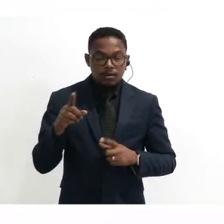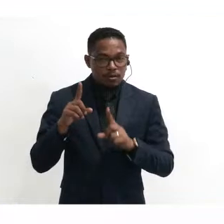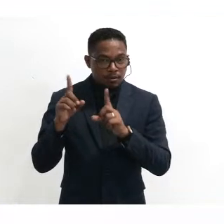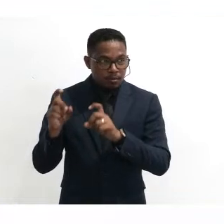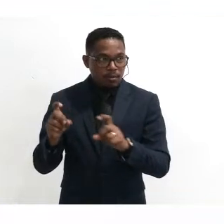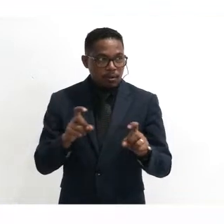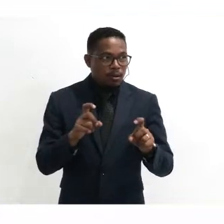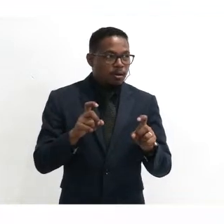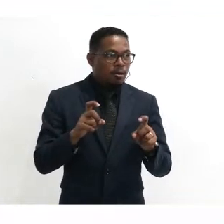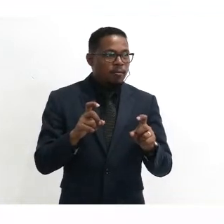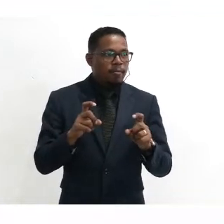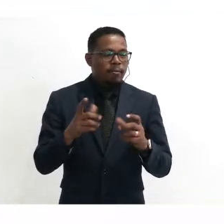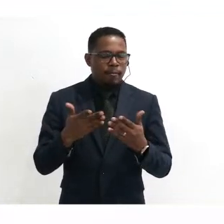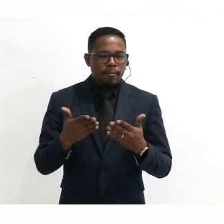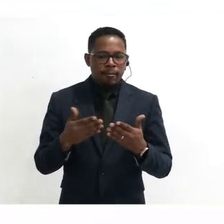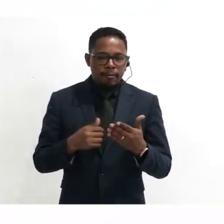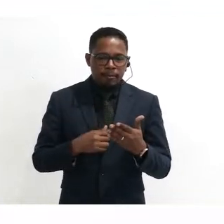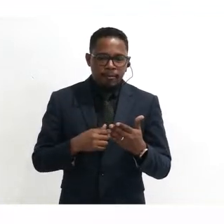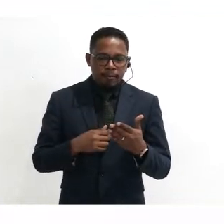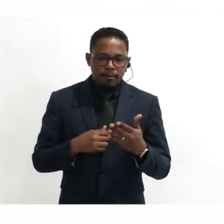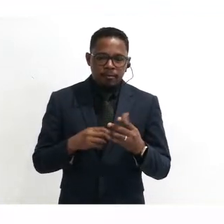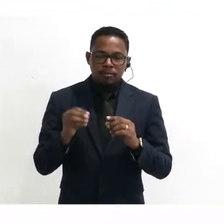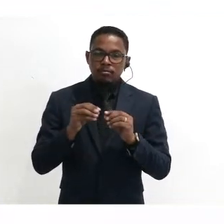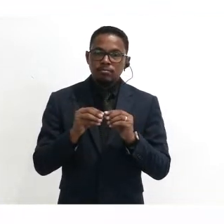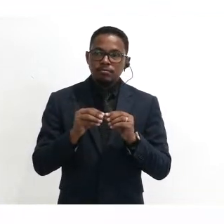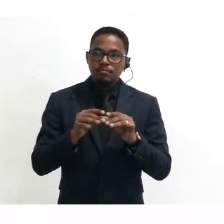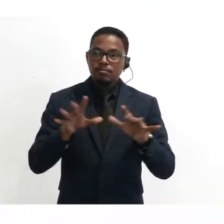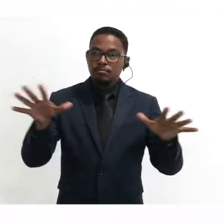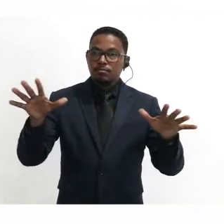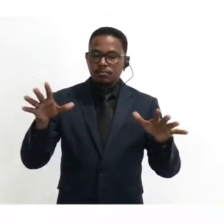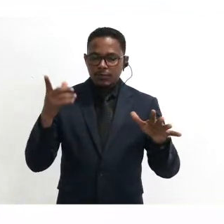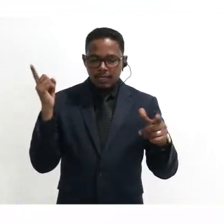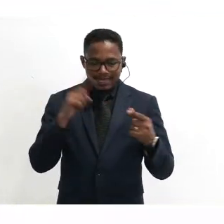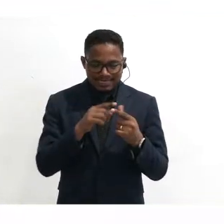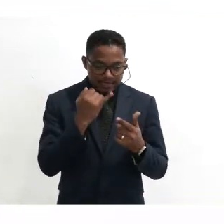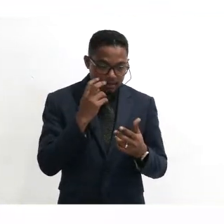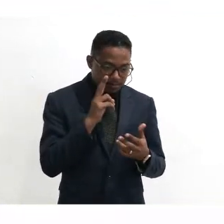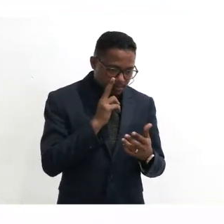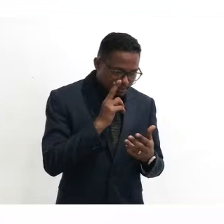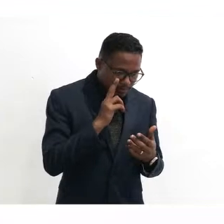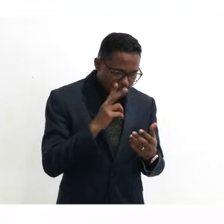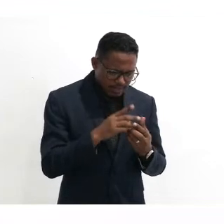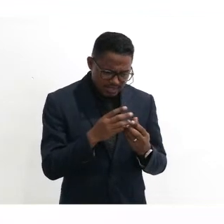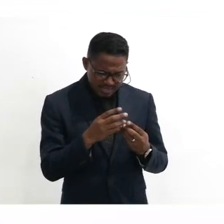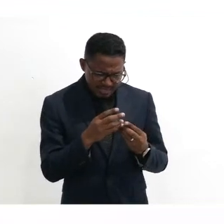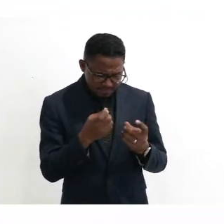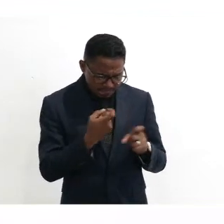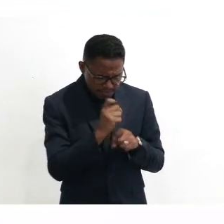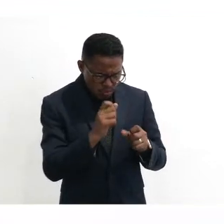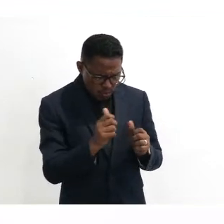at the wafer level, including, in many cases, there's things called